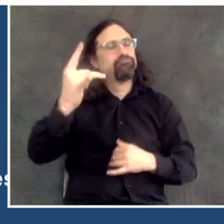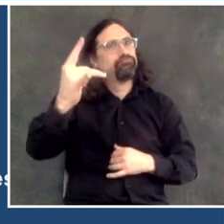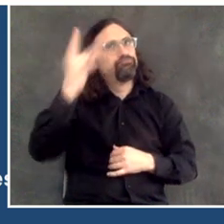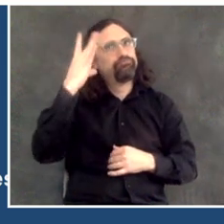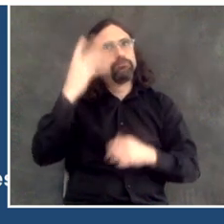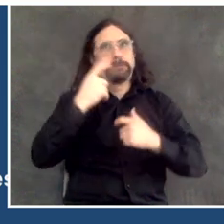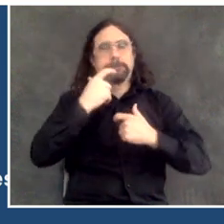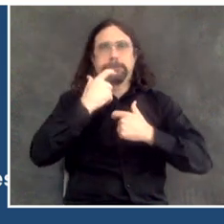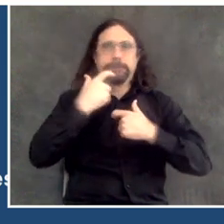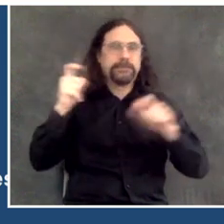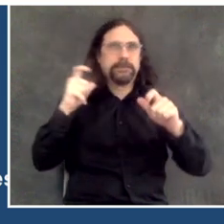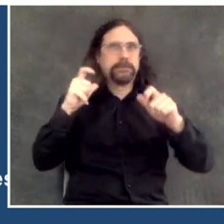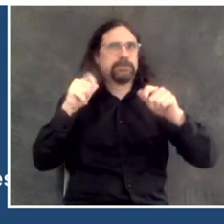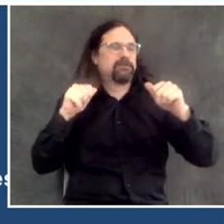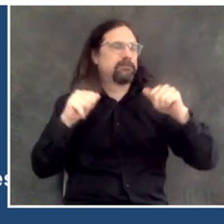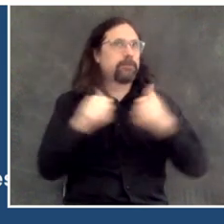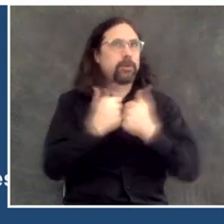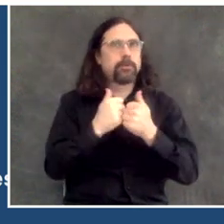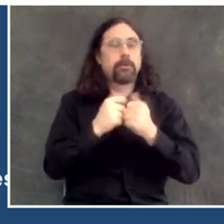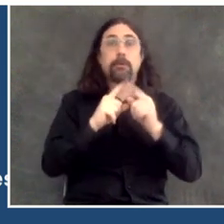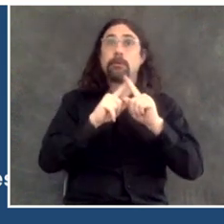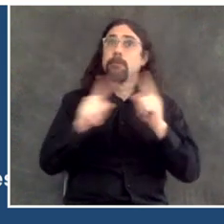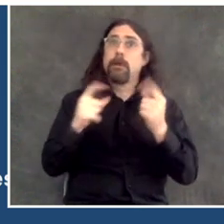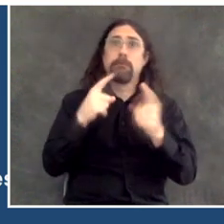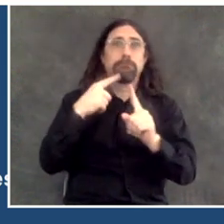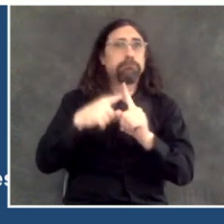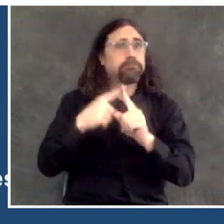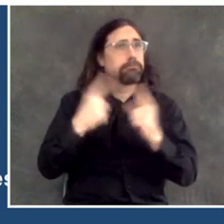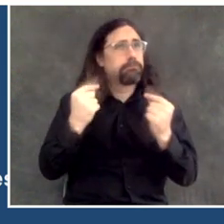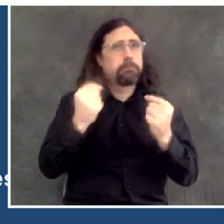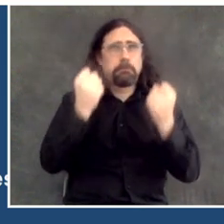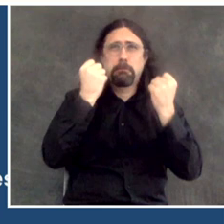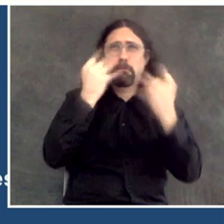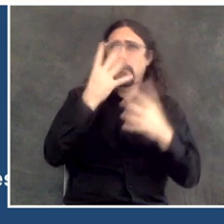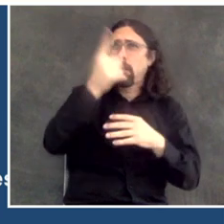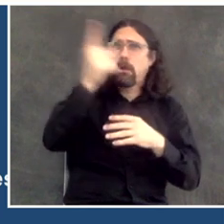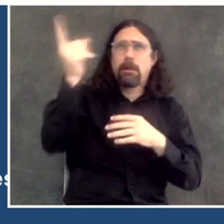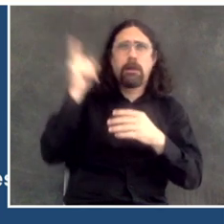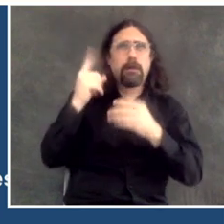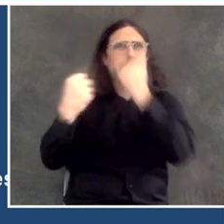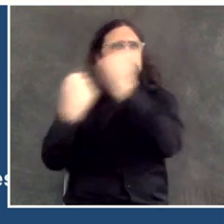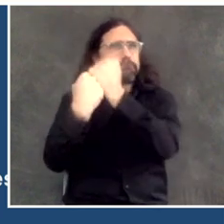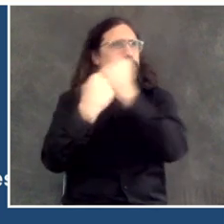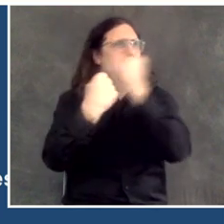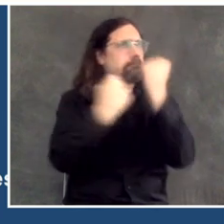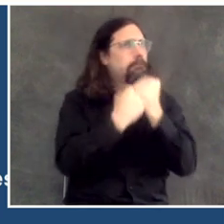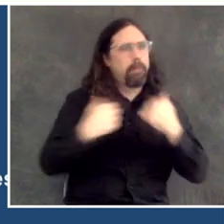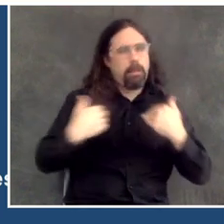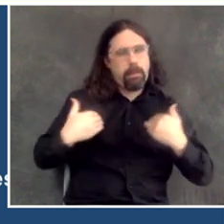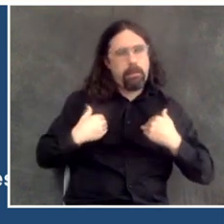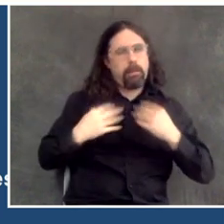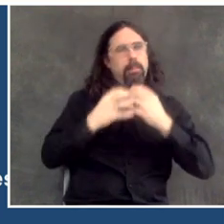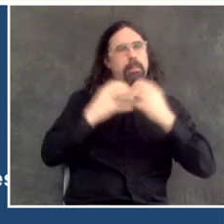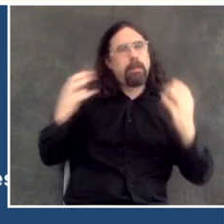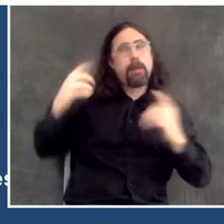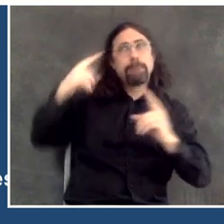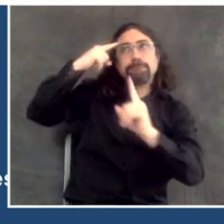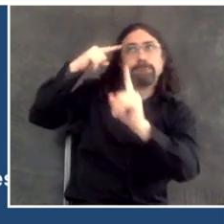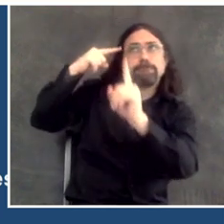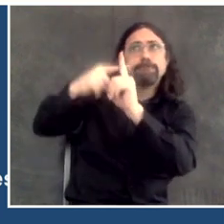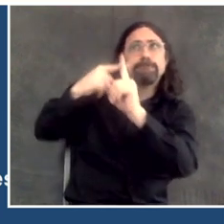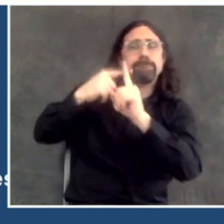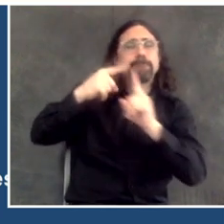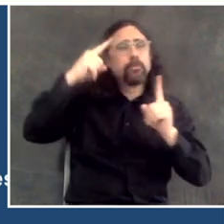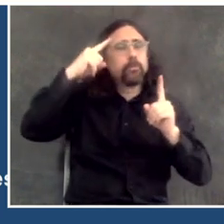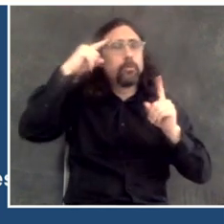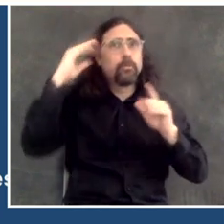many people. This gives you a lot of hope. When, again, I keep calling that role of heroes when the